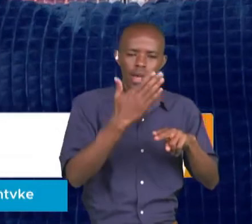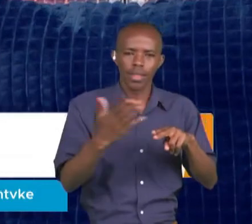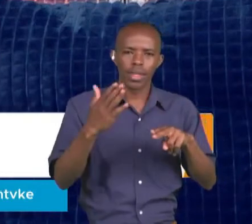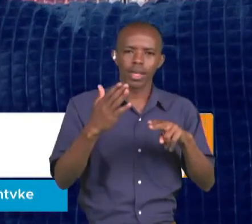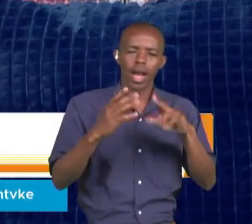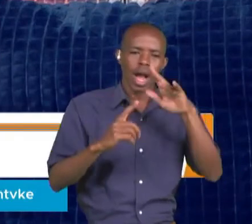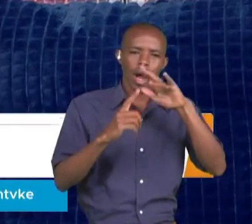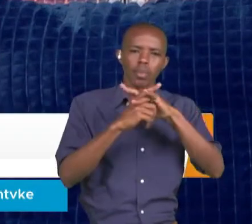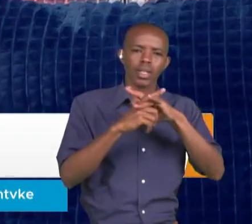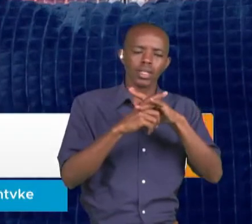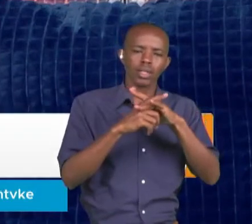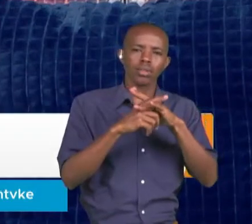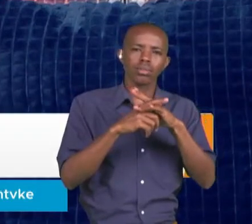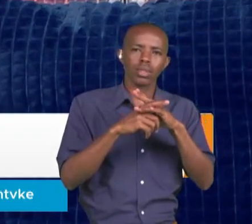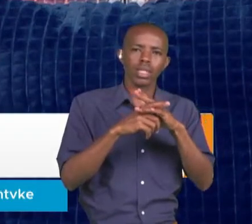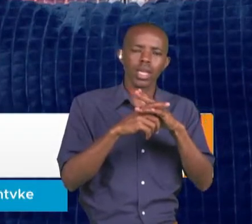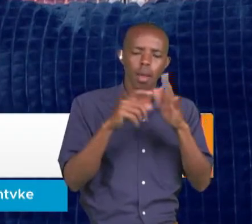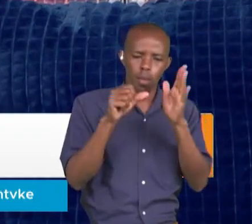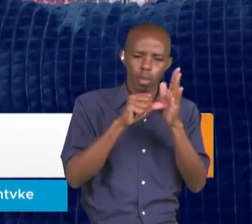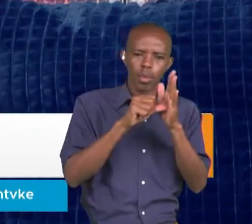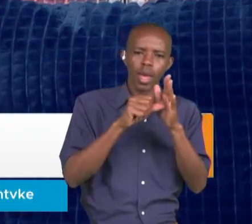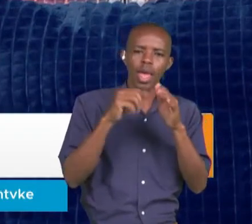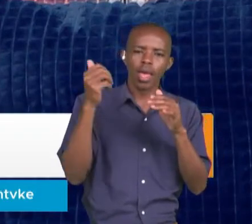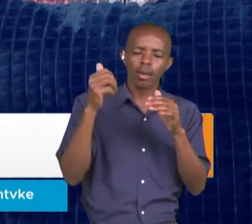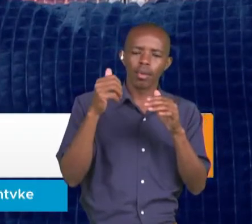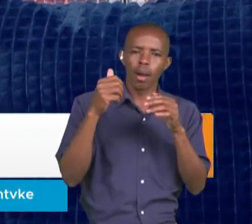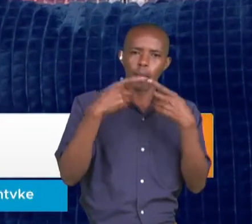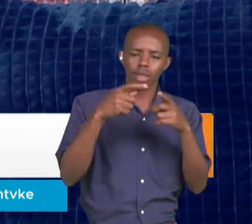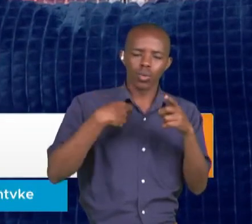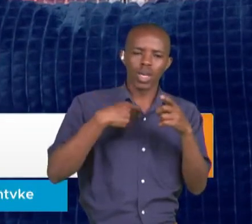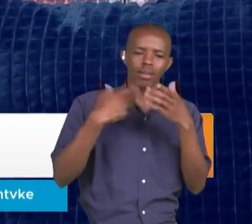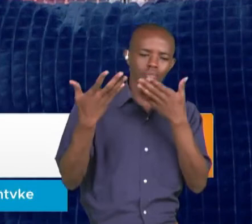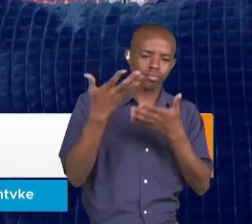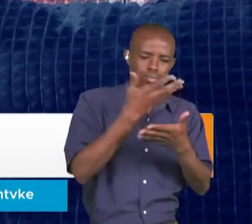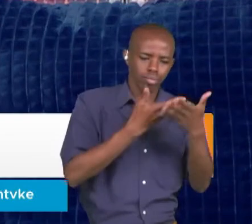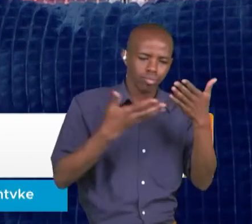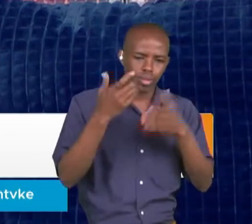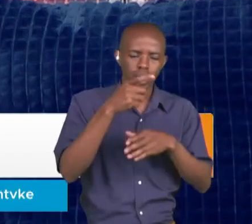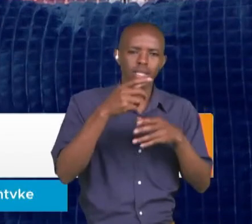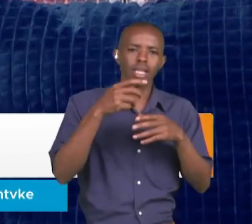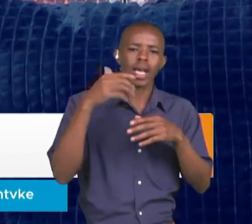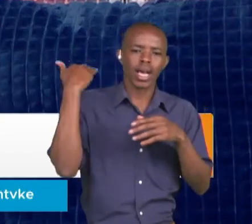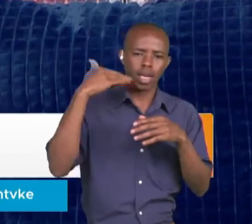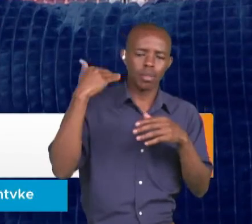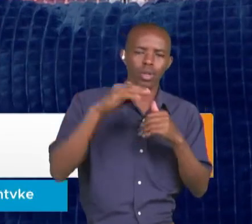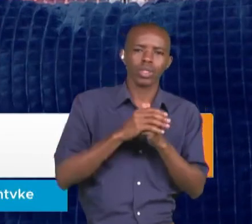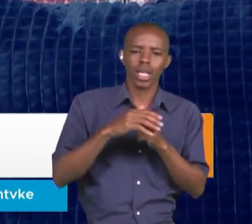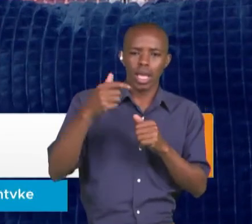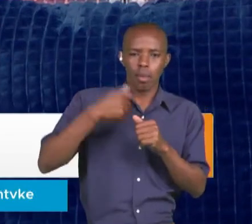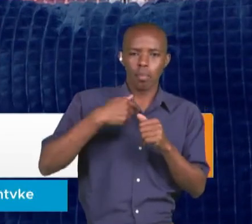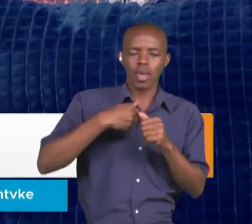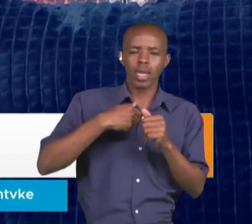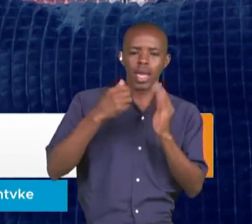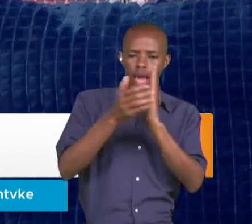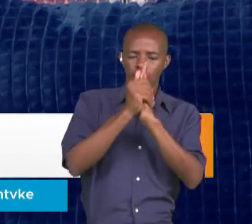like it's crumbling. Okay. Yet we are actually negotiating with these terror gangs. All right. To me, as an